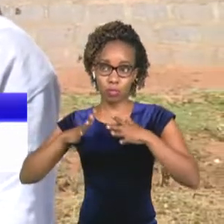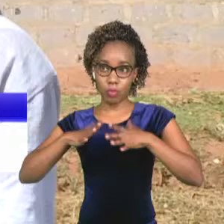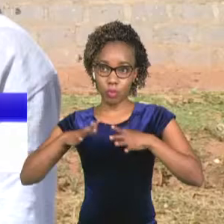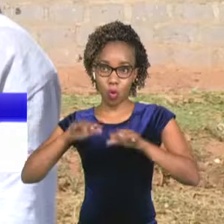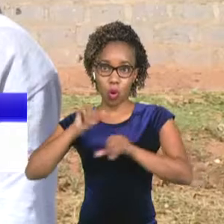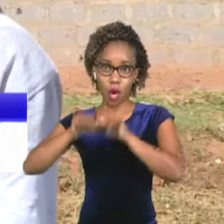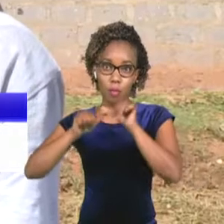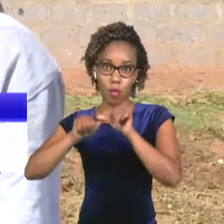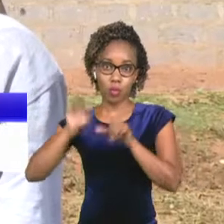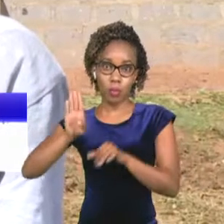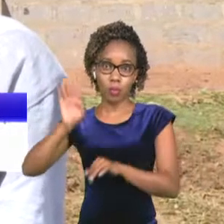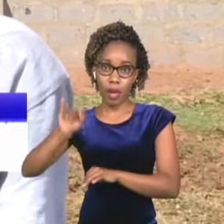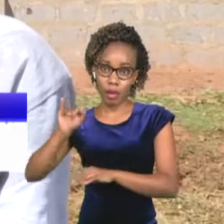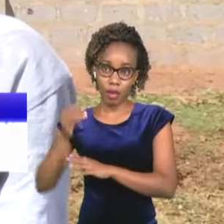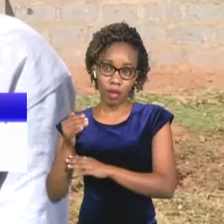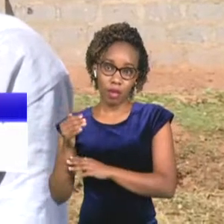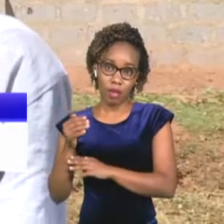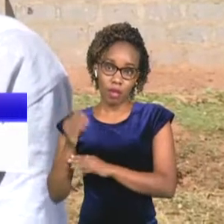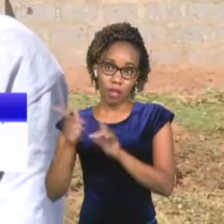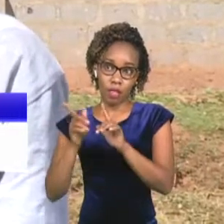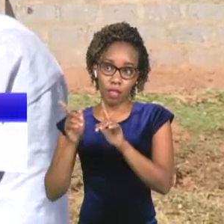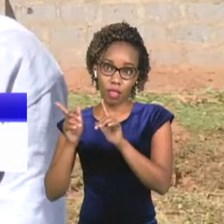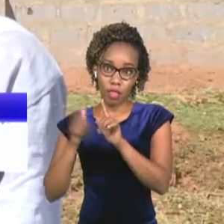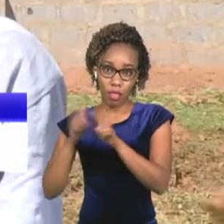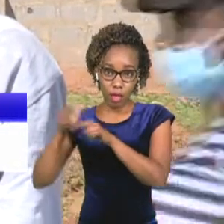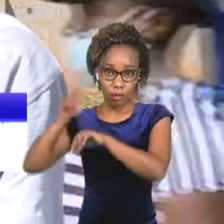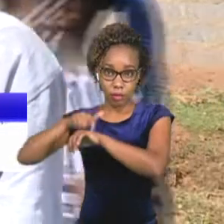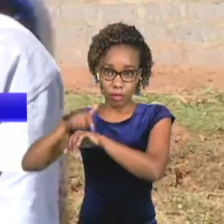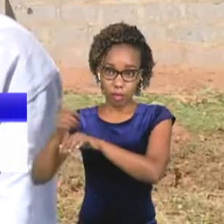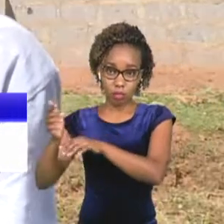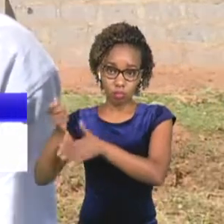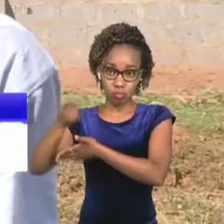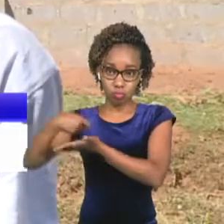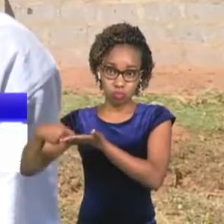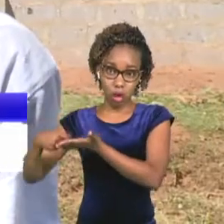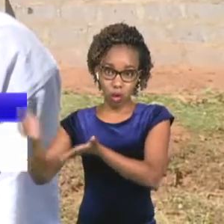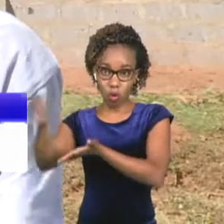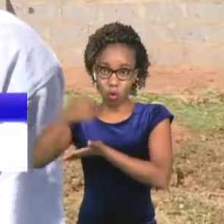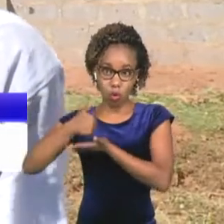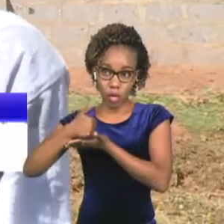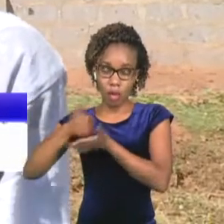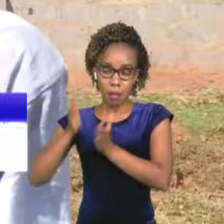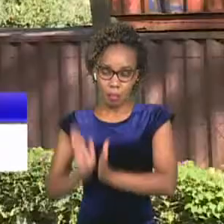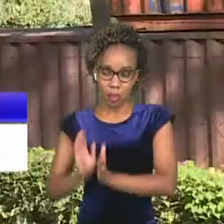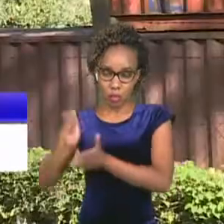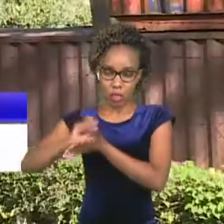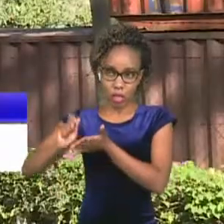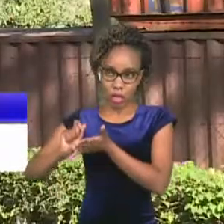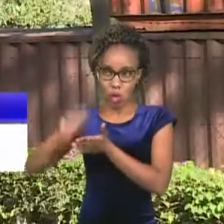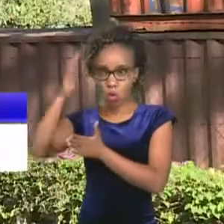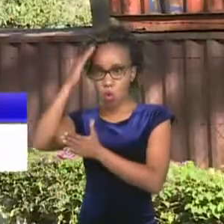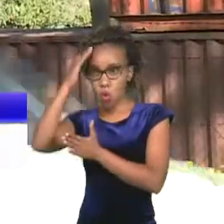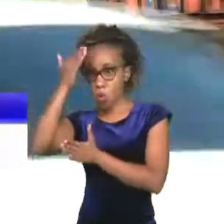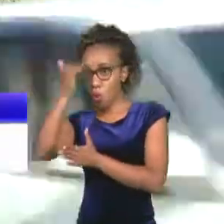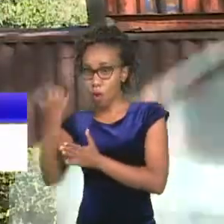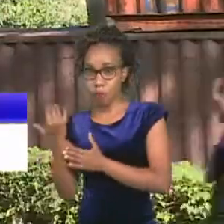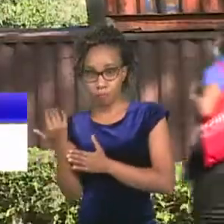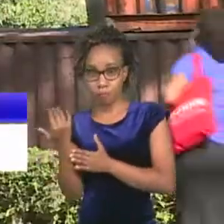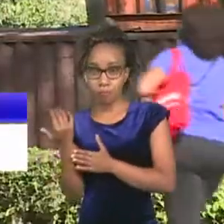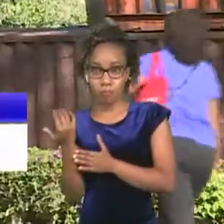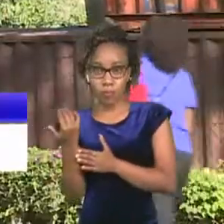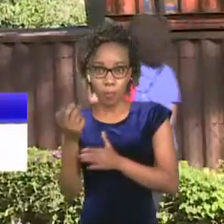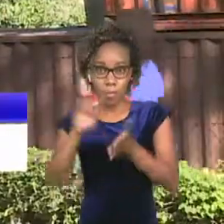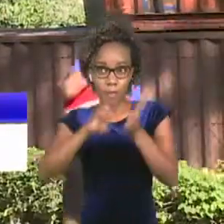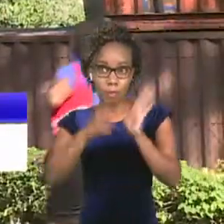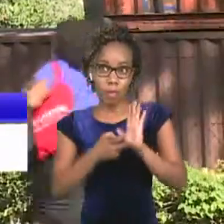hiyo BBI, ndio sasa waanza collect signatures, mtu akuwe na sign akijua na sign nini. Does this exercise mean that